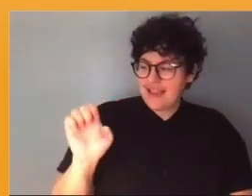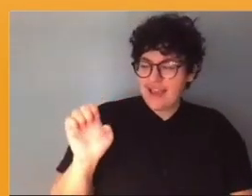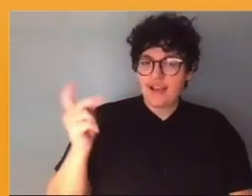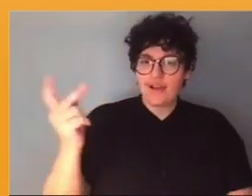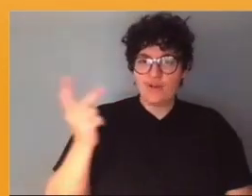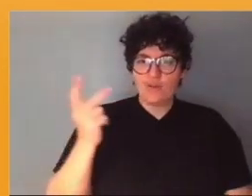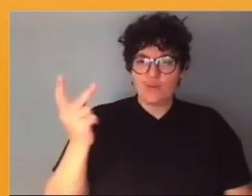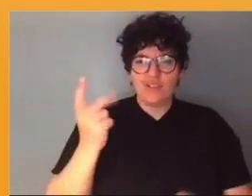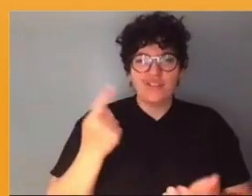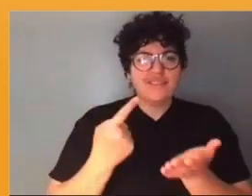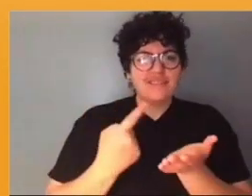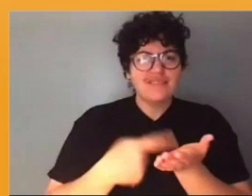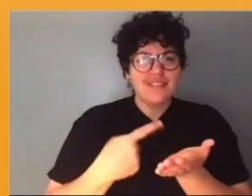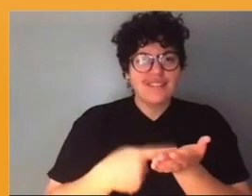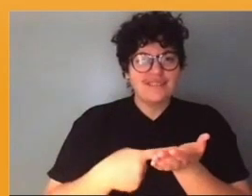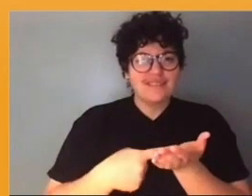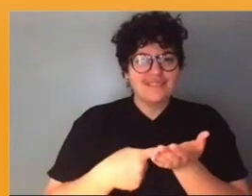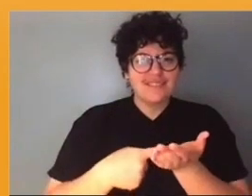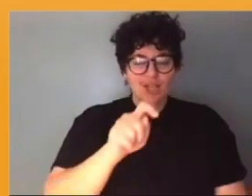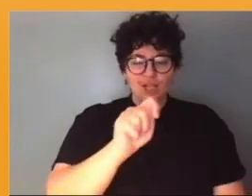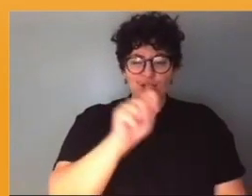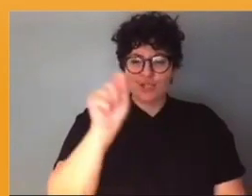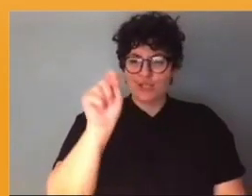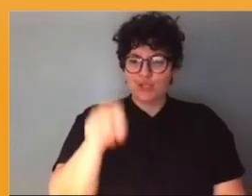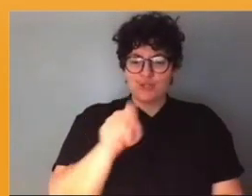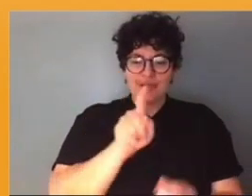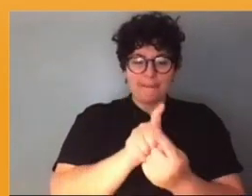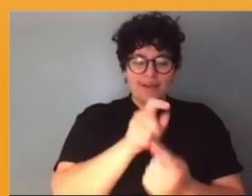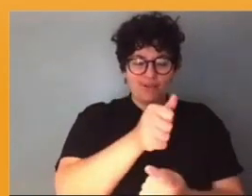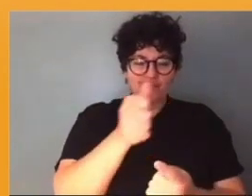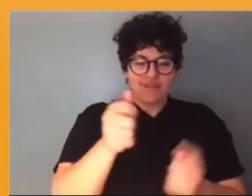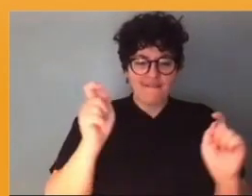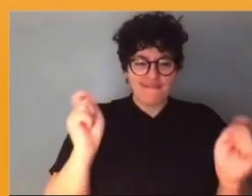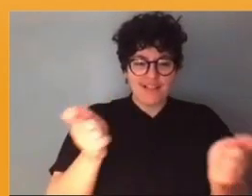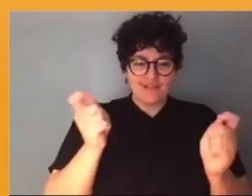have changed and for better